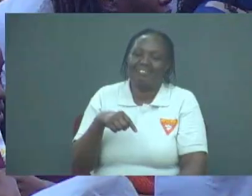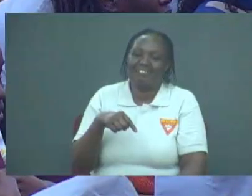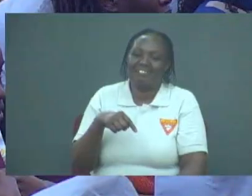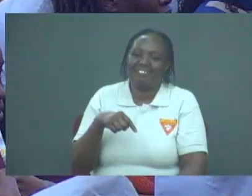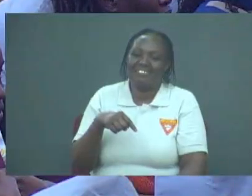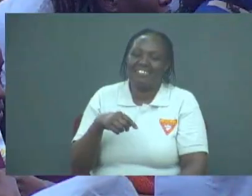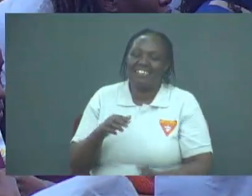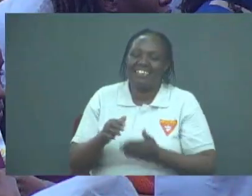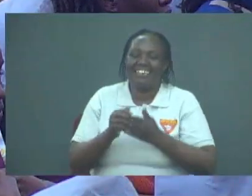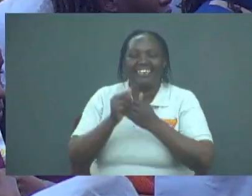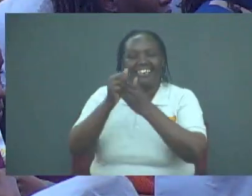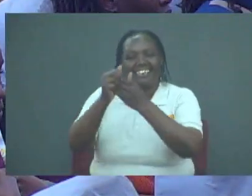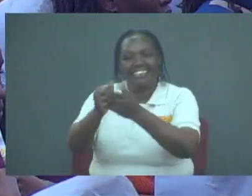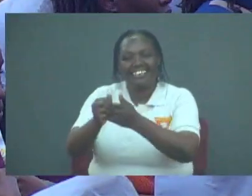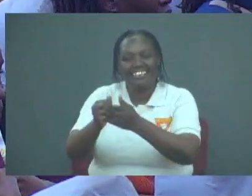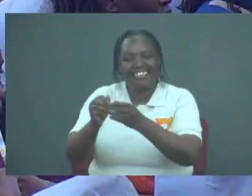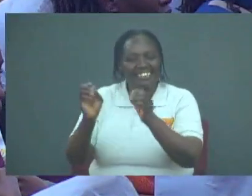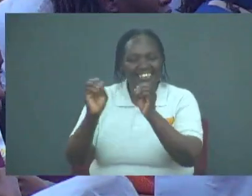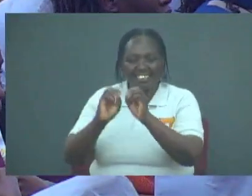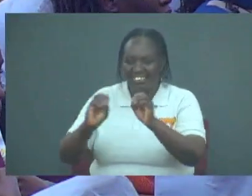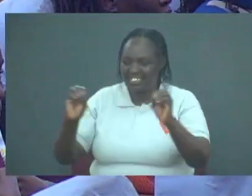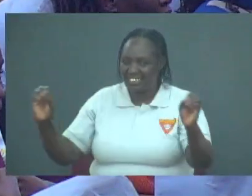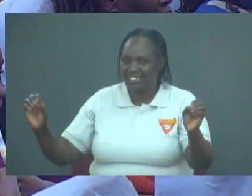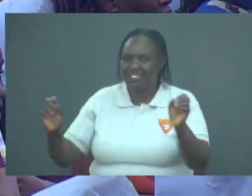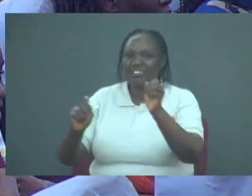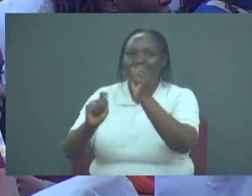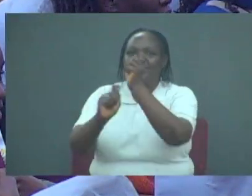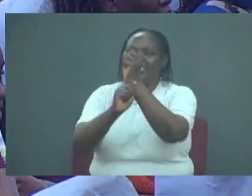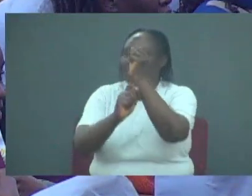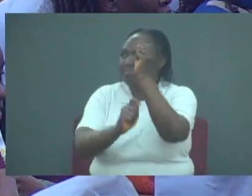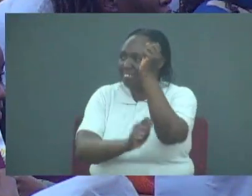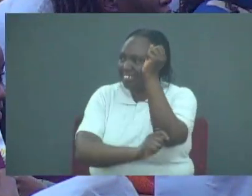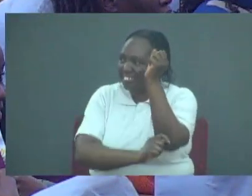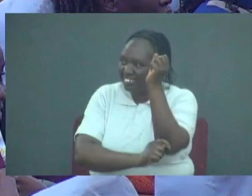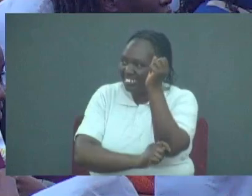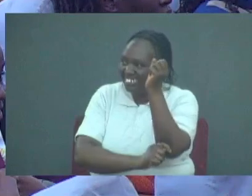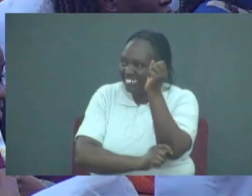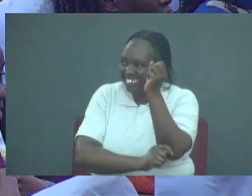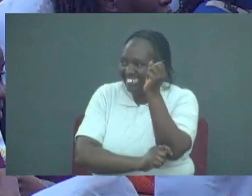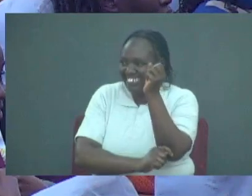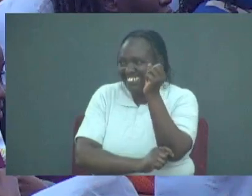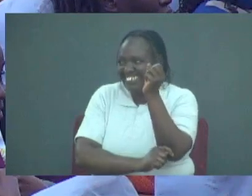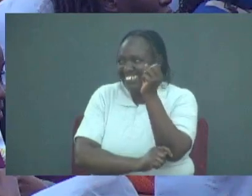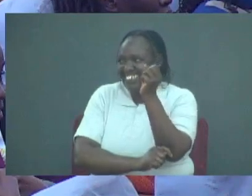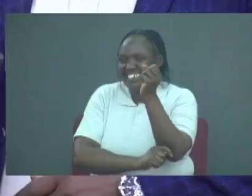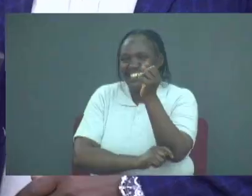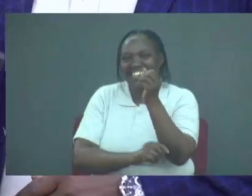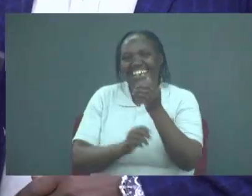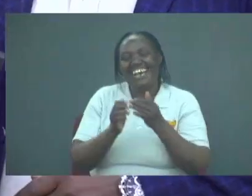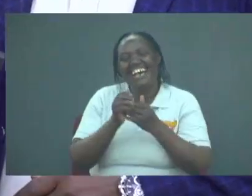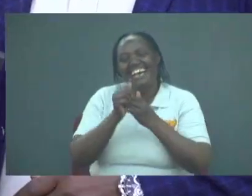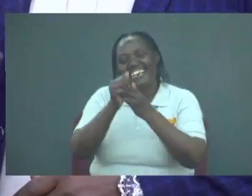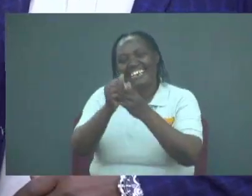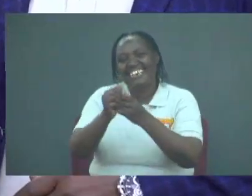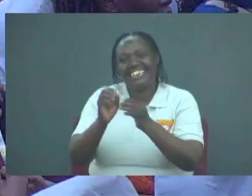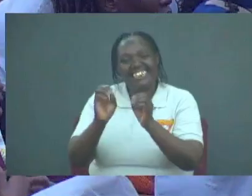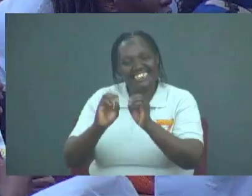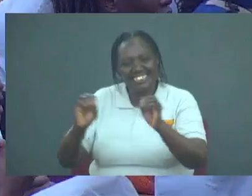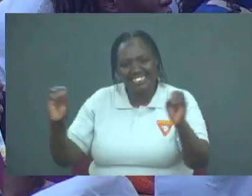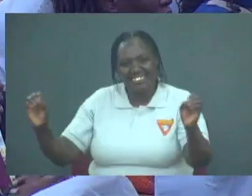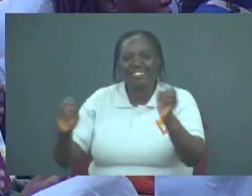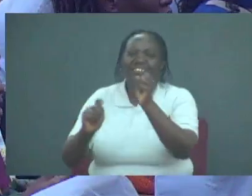And lead us not into temptation. This is a sign for sin, so we'll do it a lot. And lead us not into temptation.